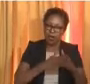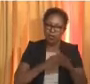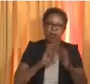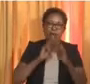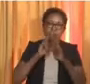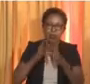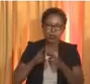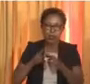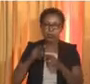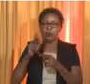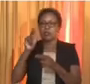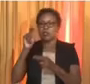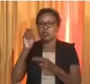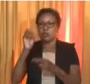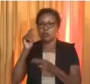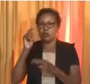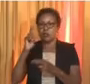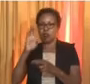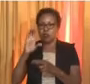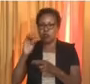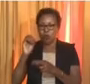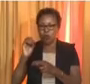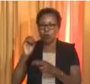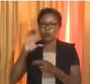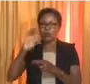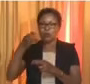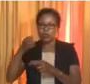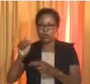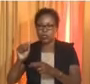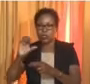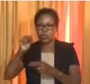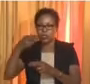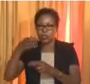Sasheria, represented by learned counsel Dr. Kamino,